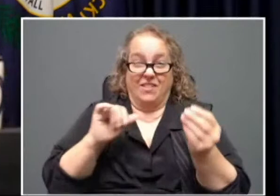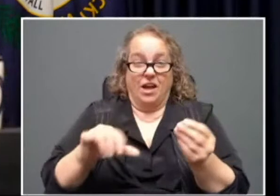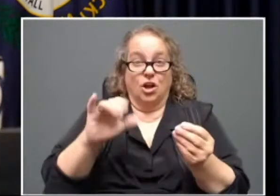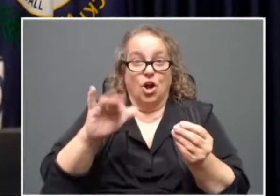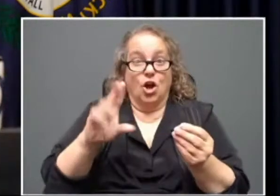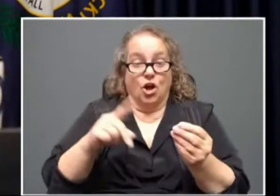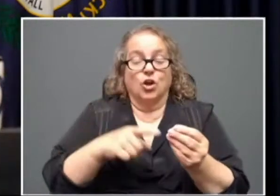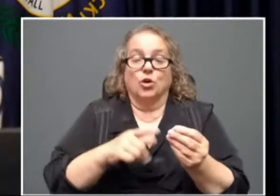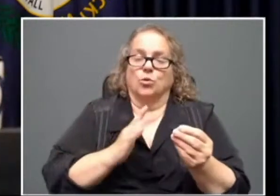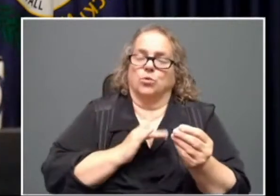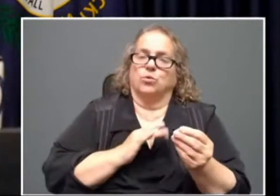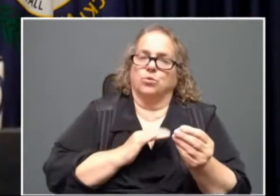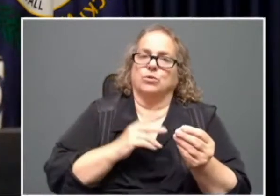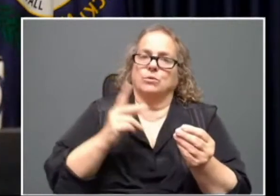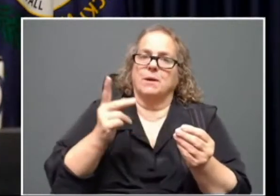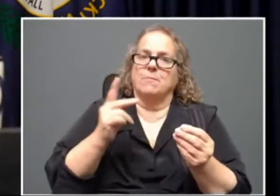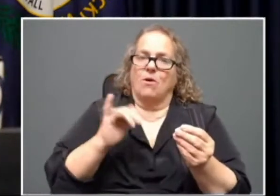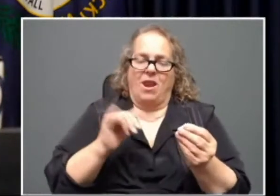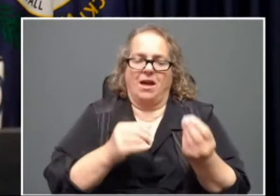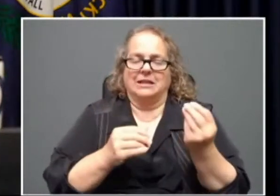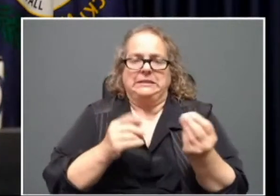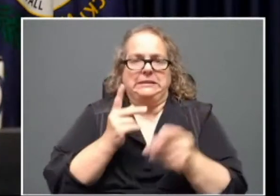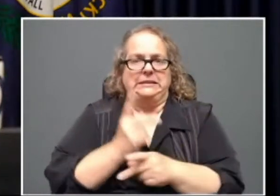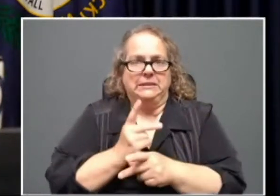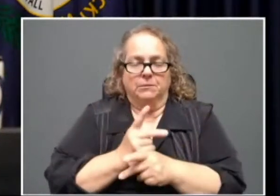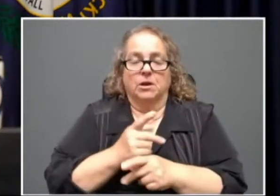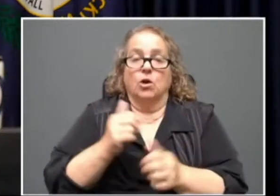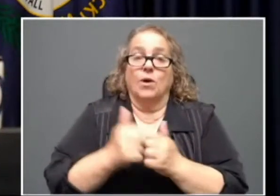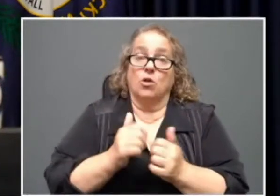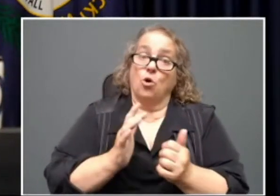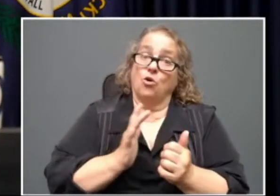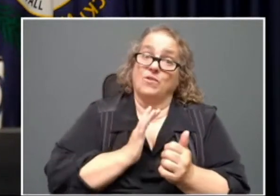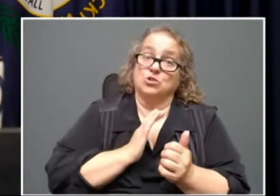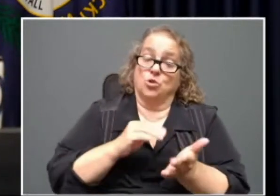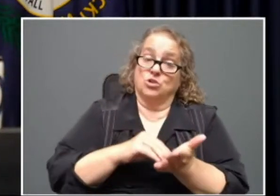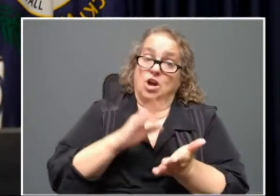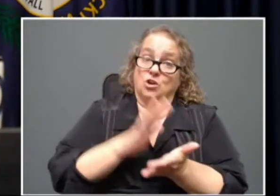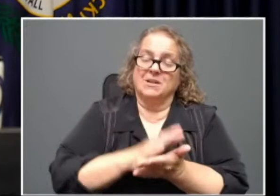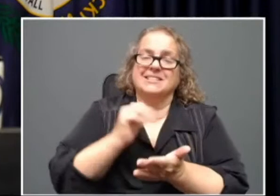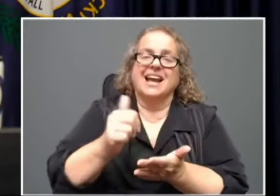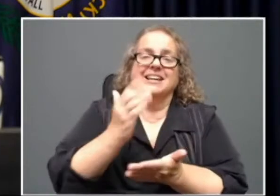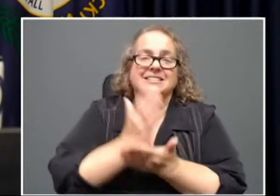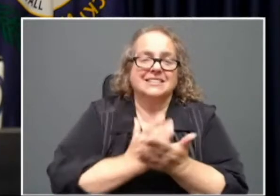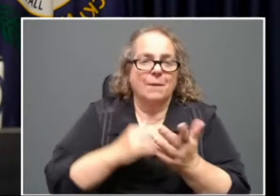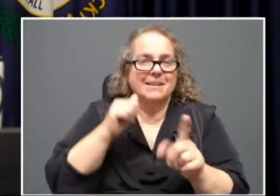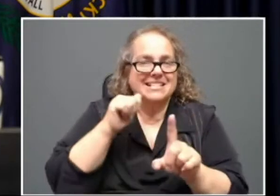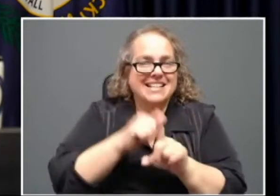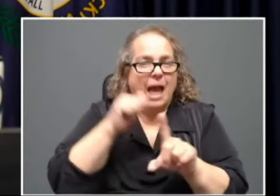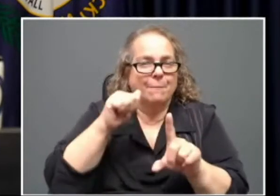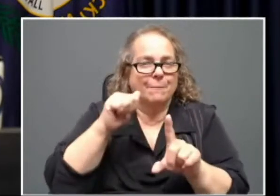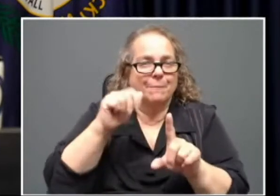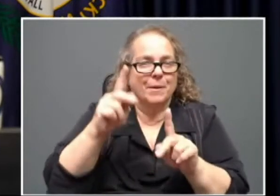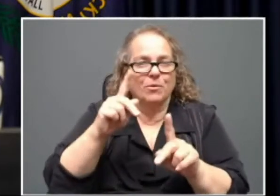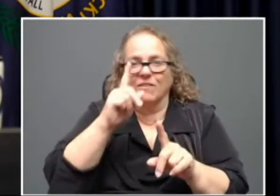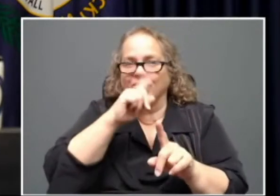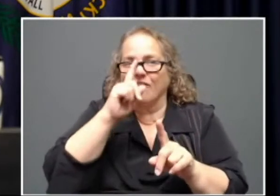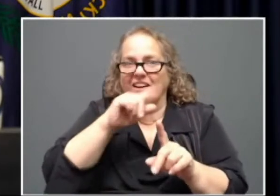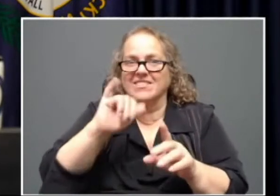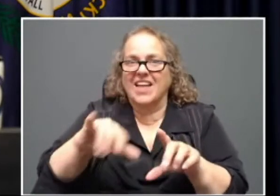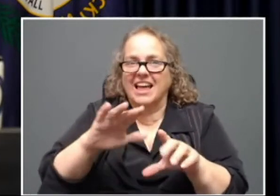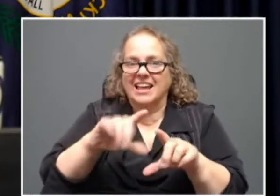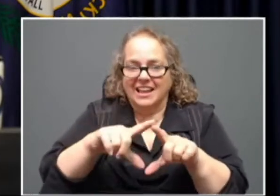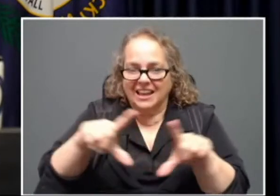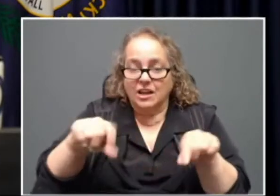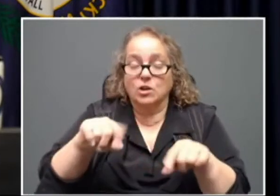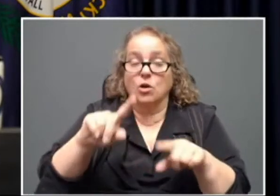post-pandemic world. And we know with official documents, there can be scammers involved in all of this. When someone, maybe a business, asks them